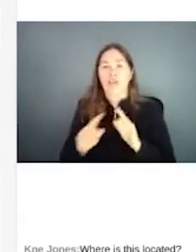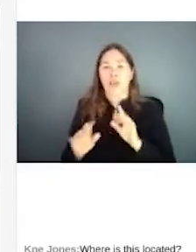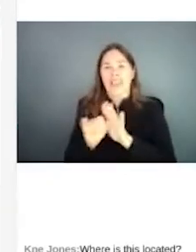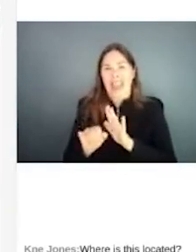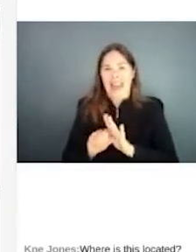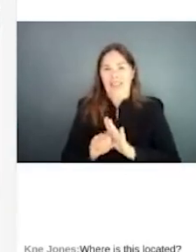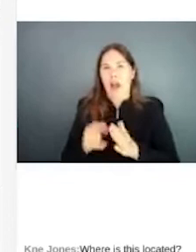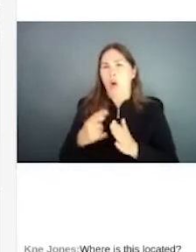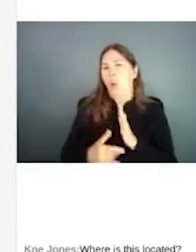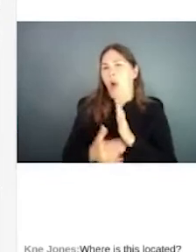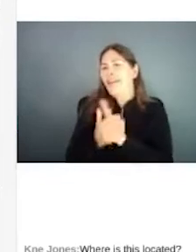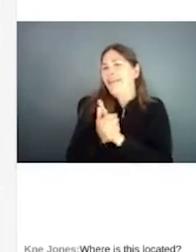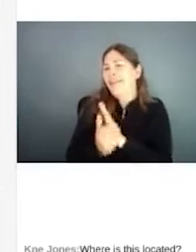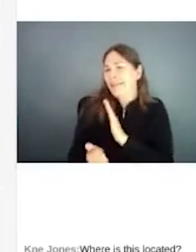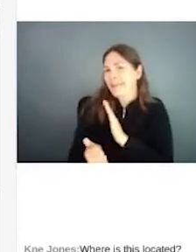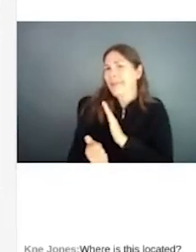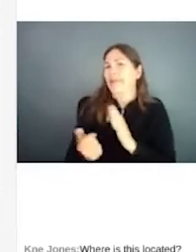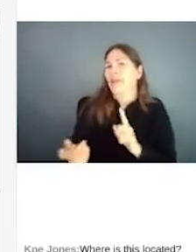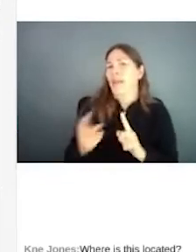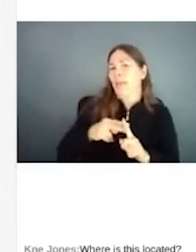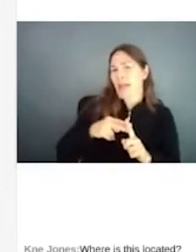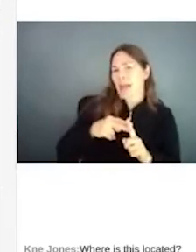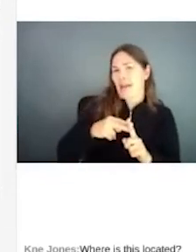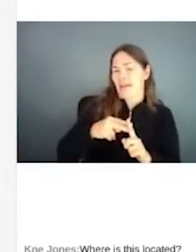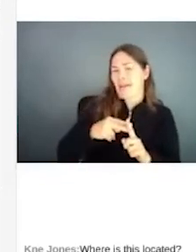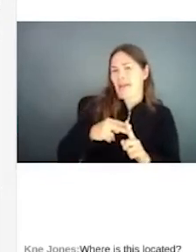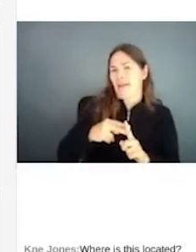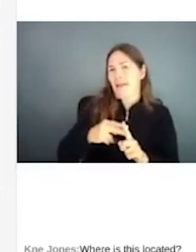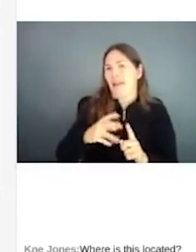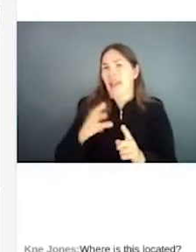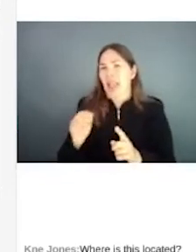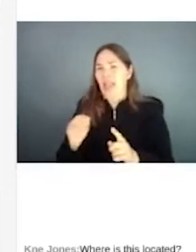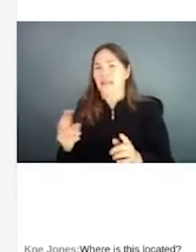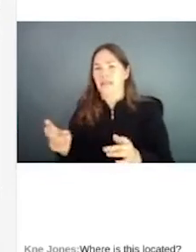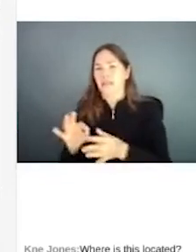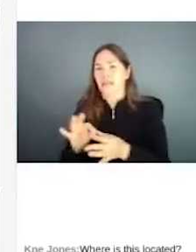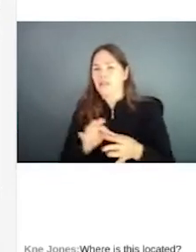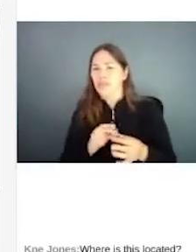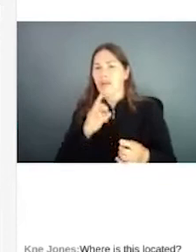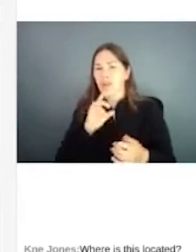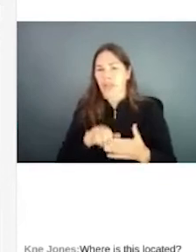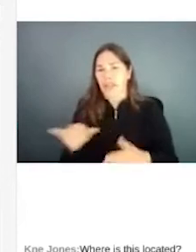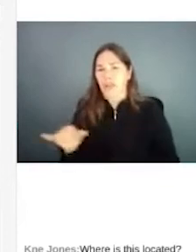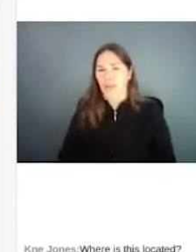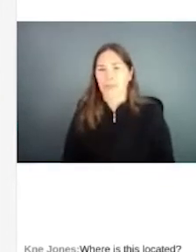what skills they had applied and a reflection for that as well.